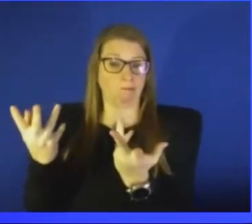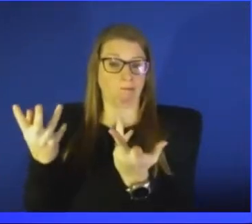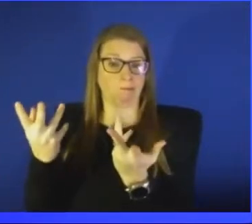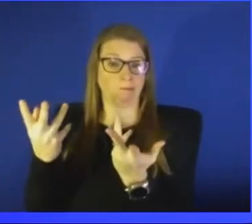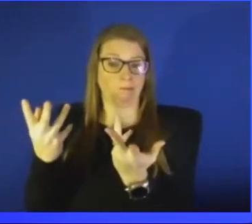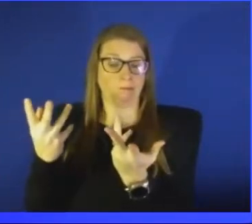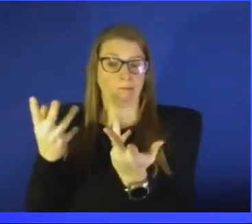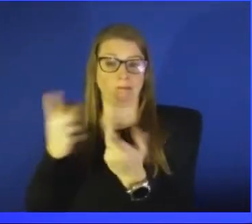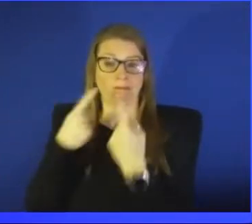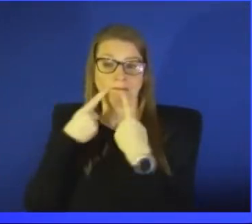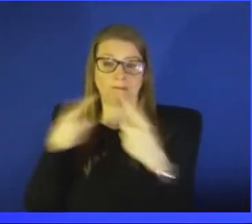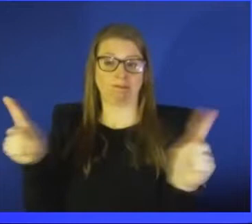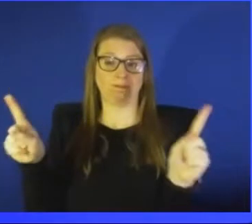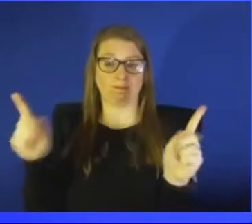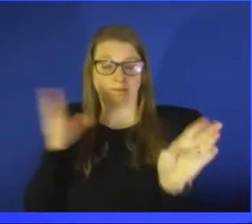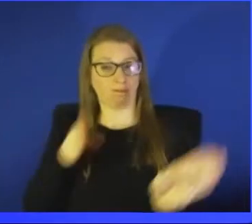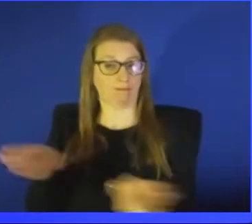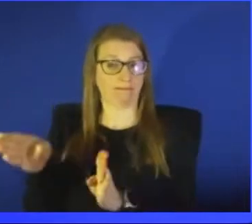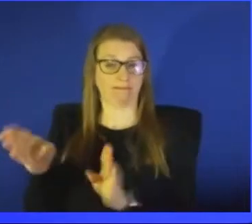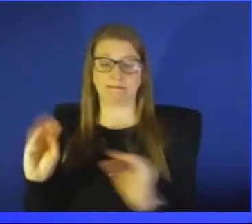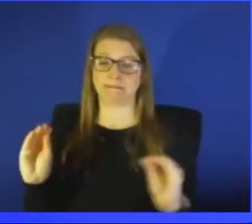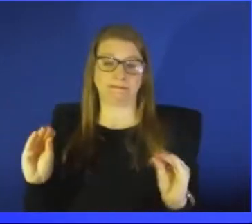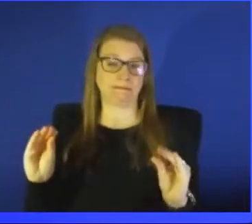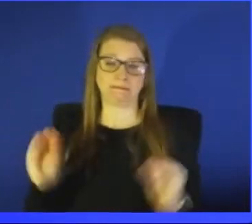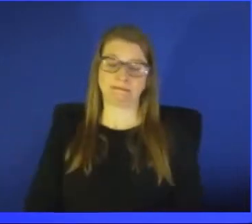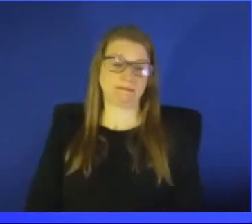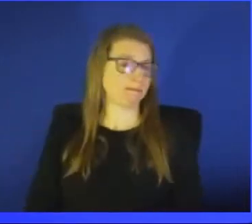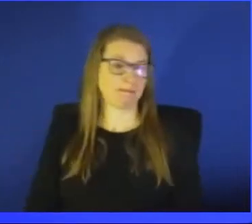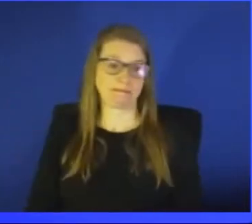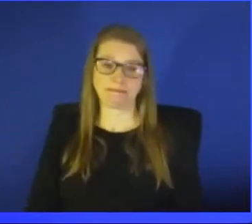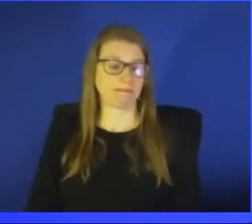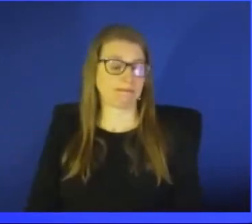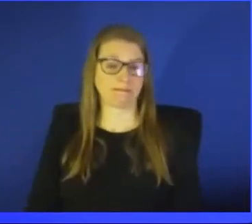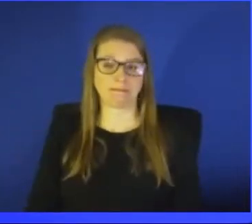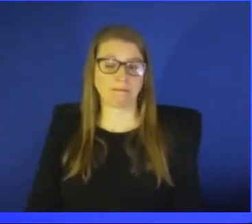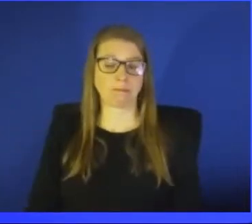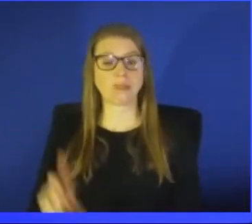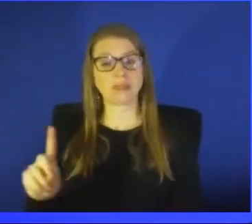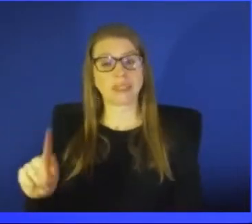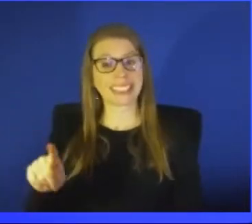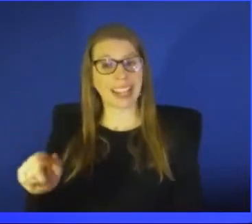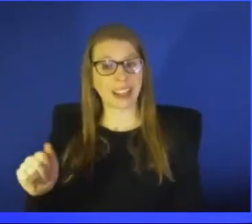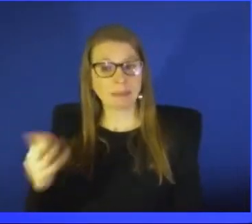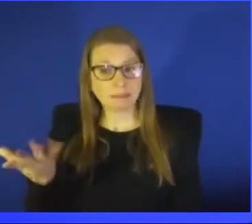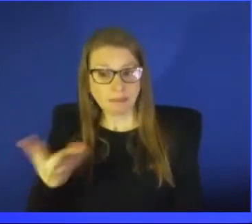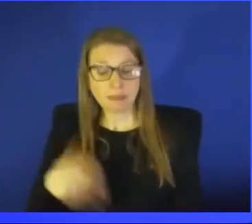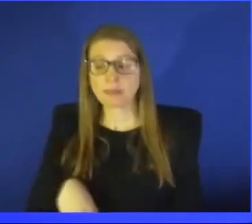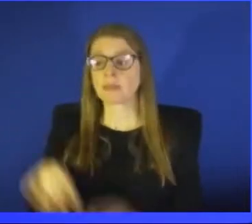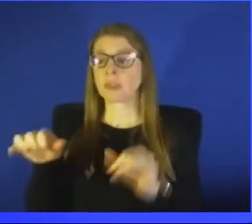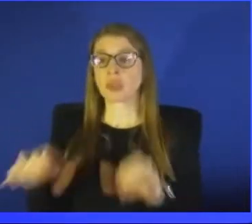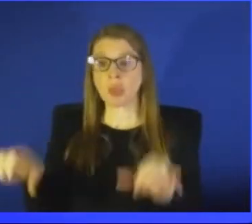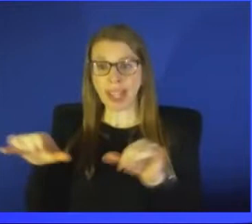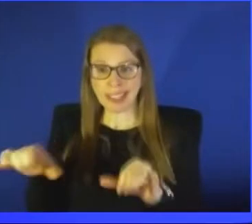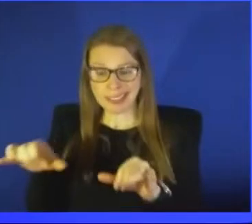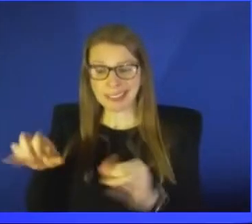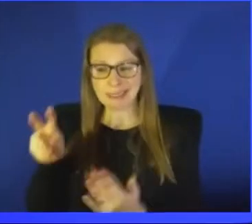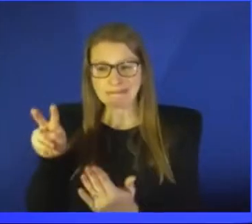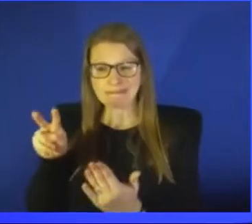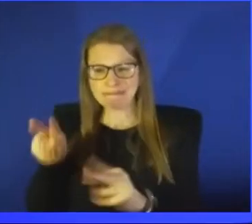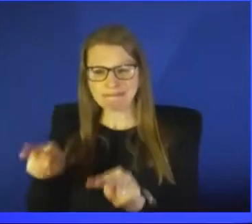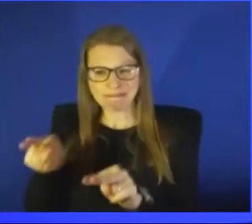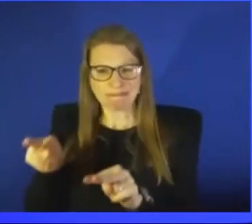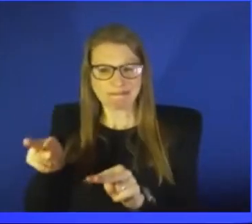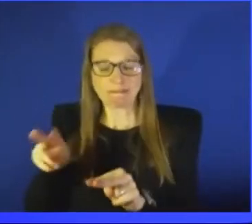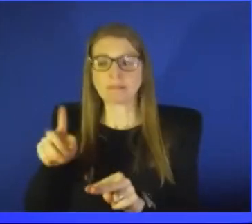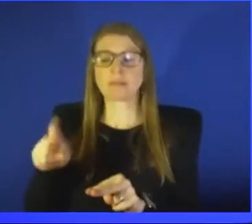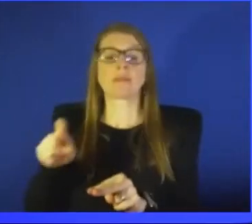is no plan yet. Again, we still have to see what the data is, where the trends go. But, you know, for those over 50,